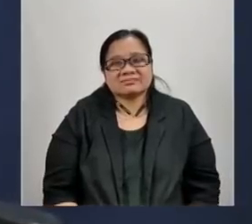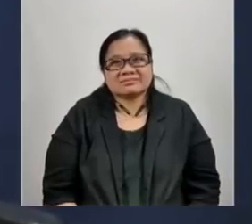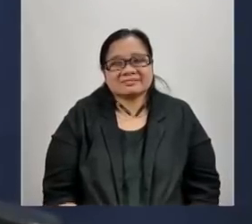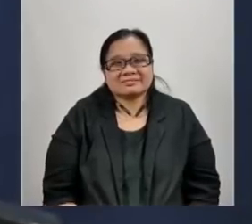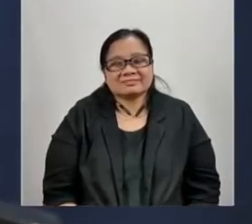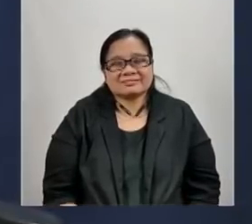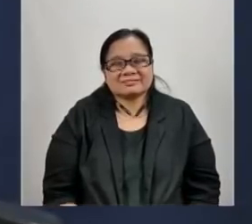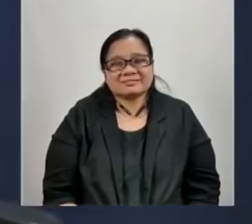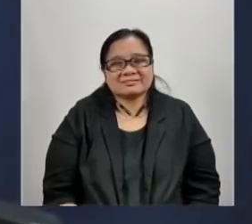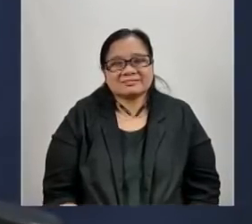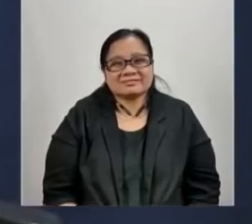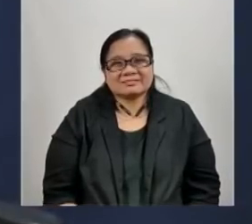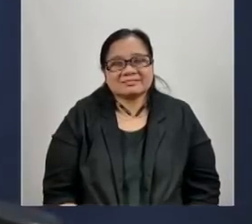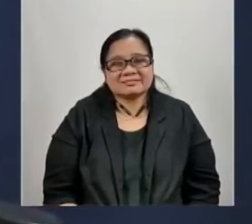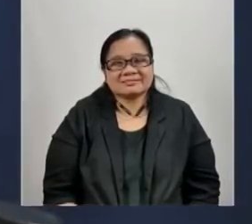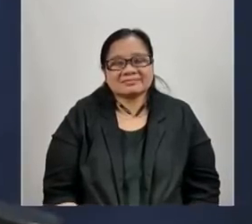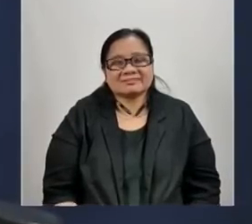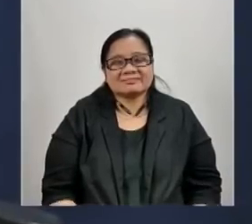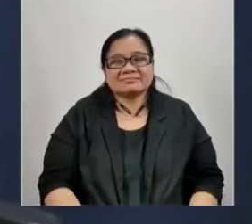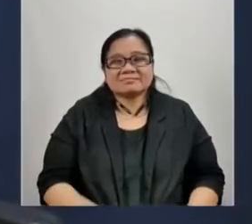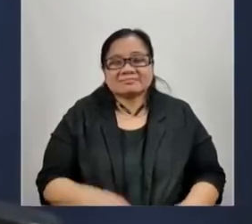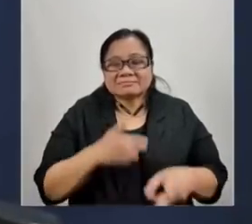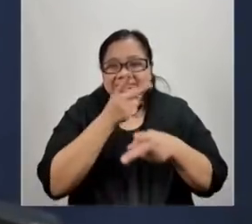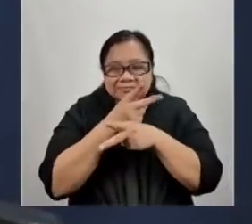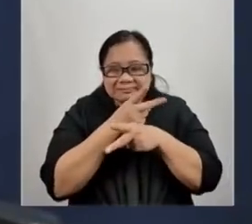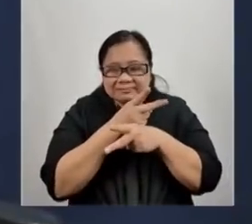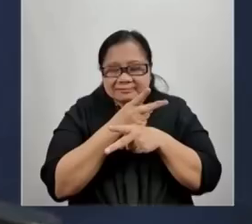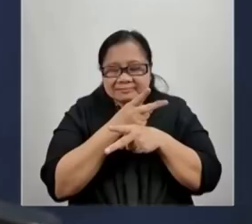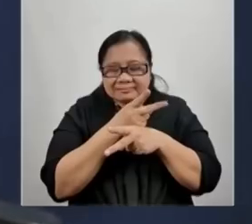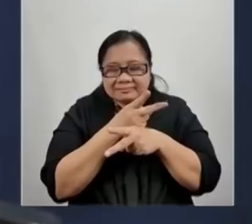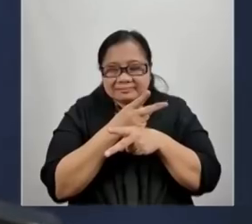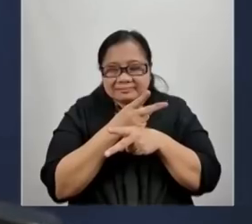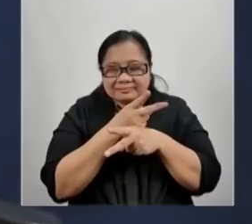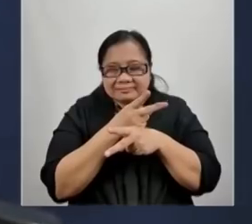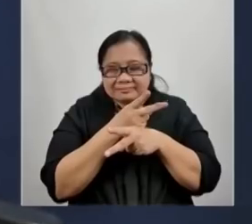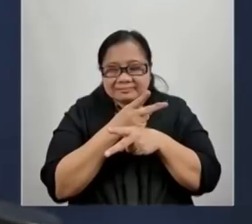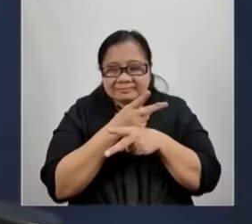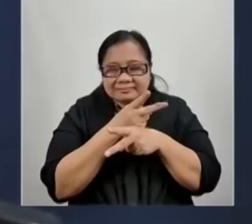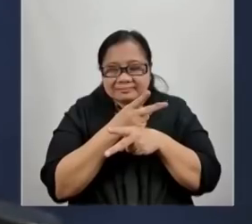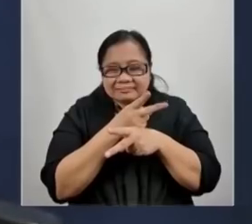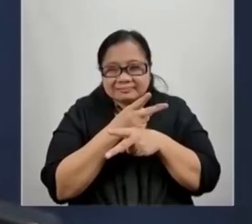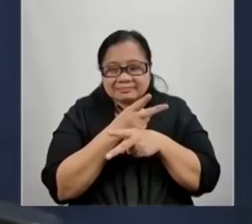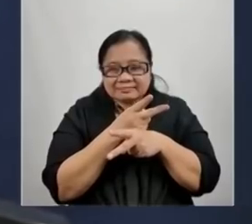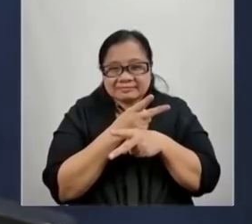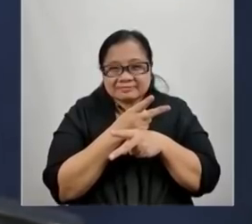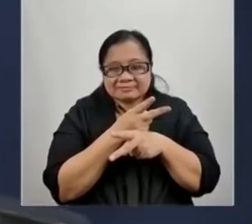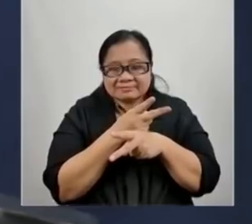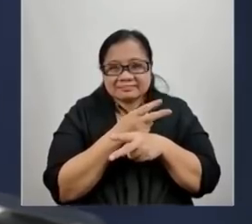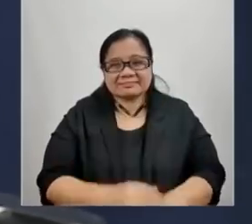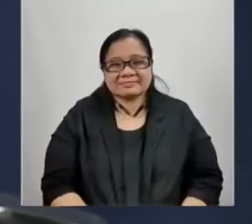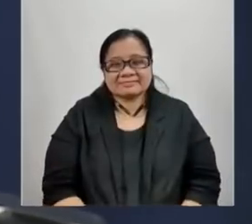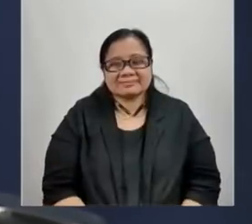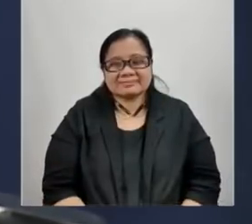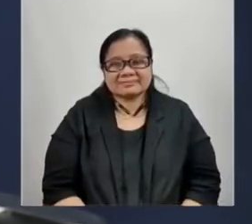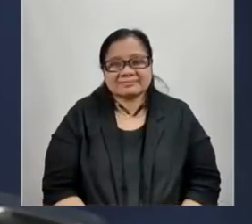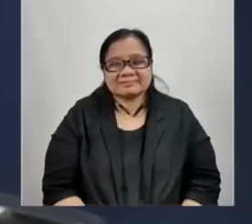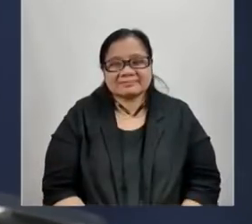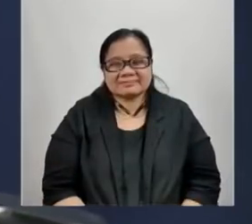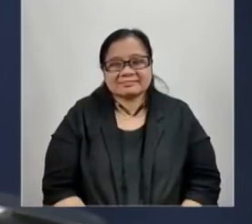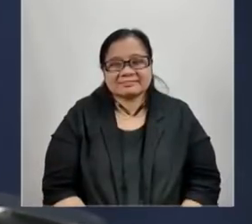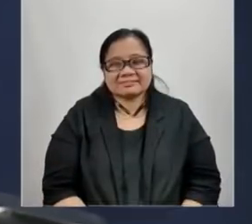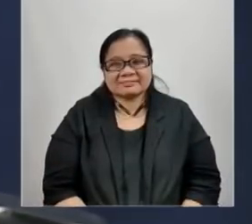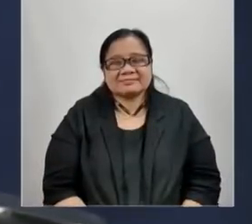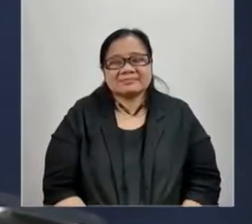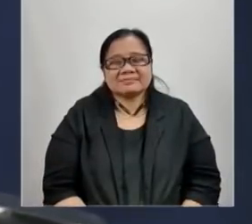mag-ingat tayo that we may be construed as carelessly showing an arrogance of power in our behavior as